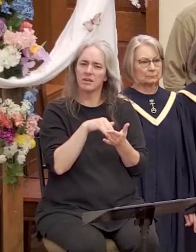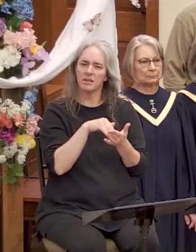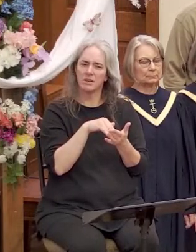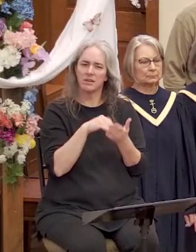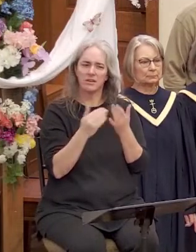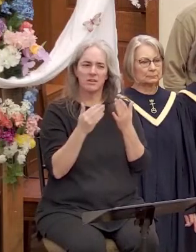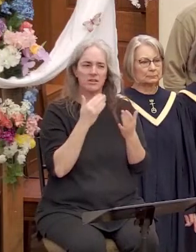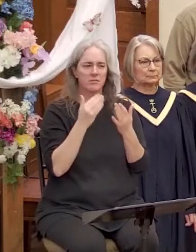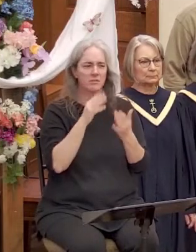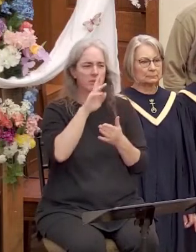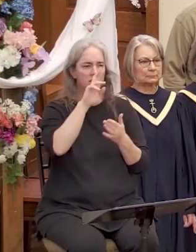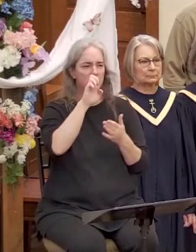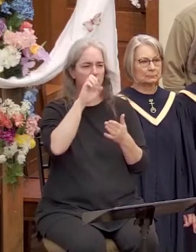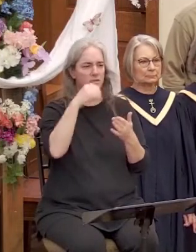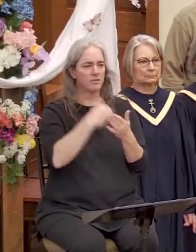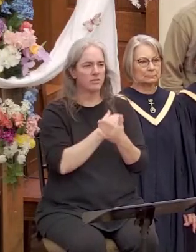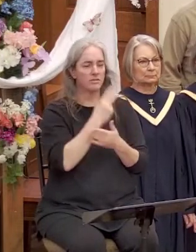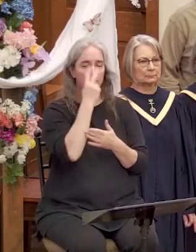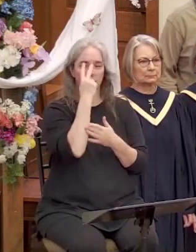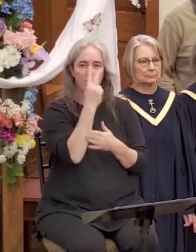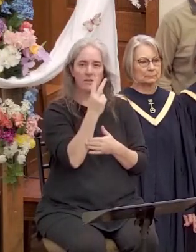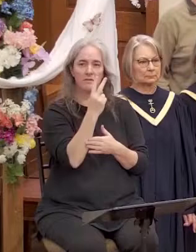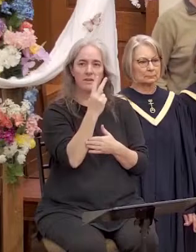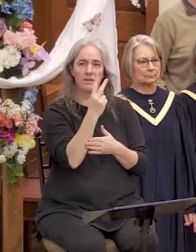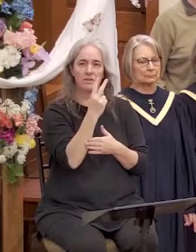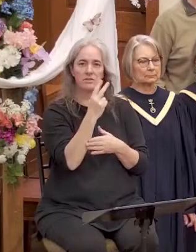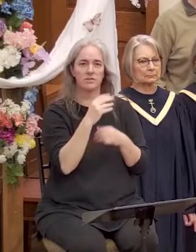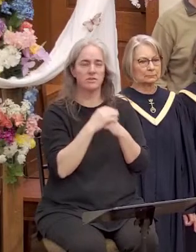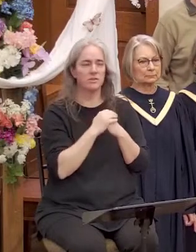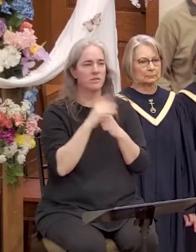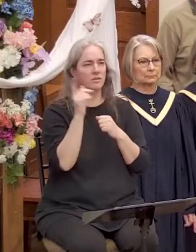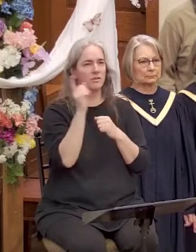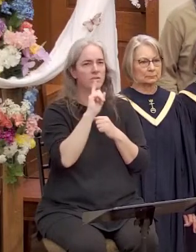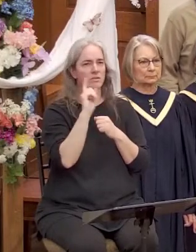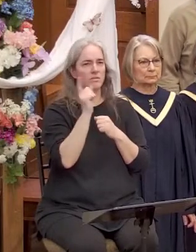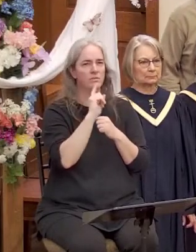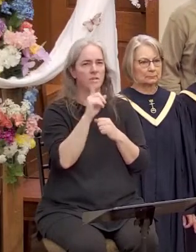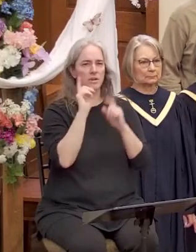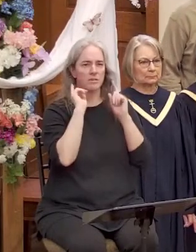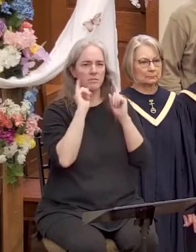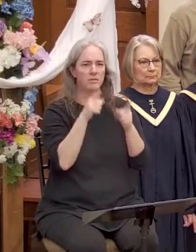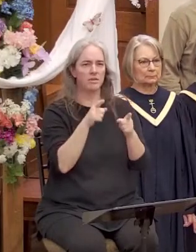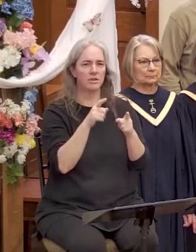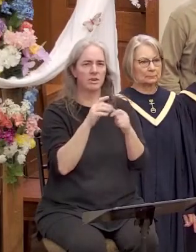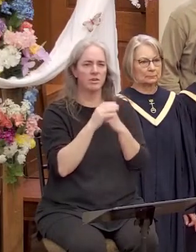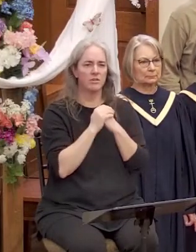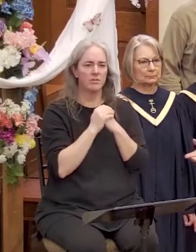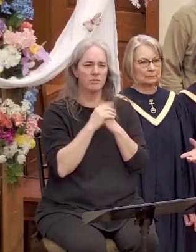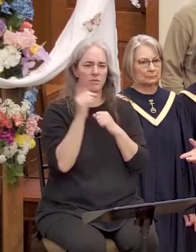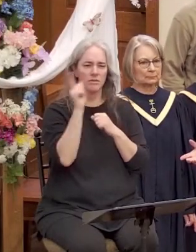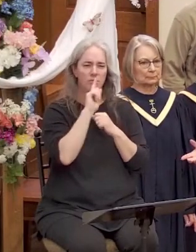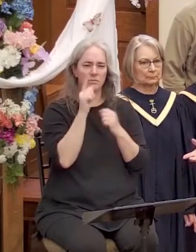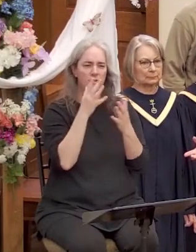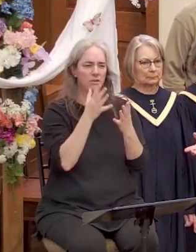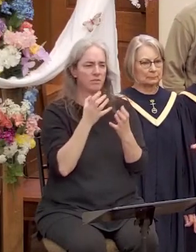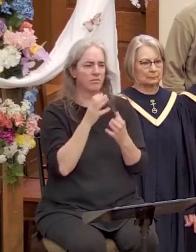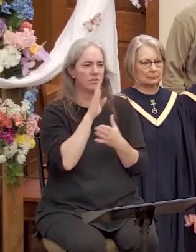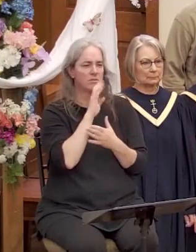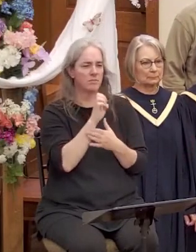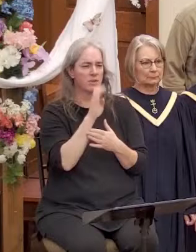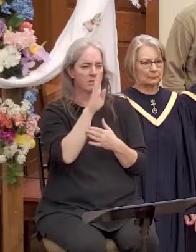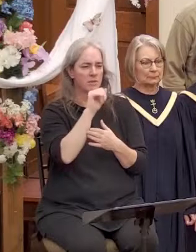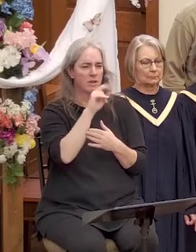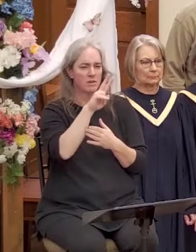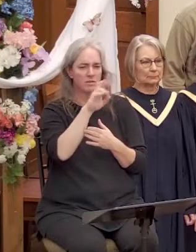maybe refresh our vision. Where are we going? Where do we want to be by